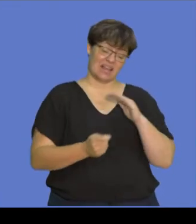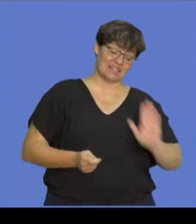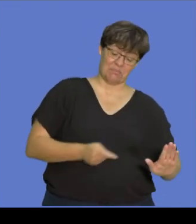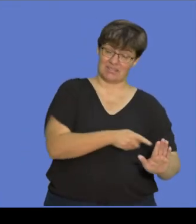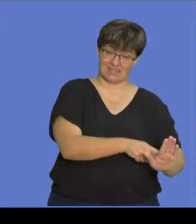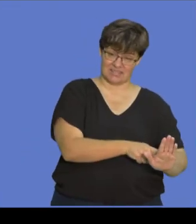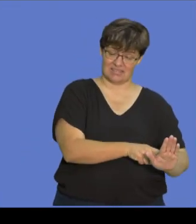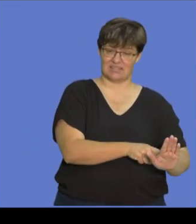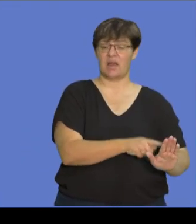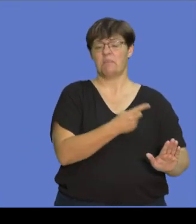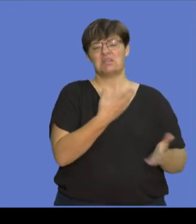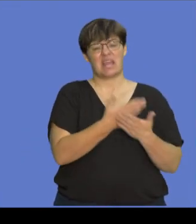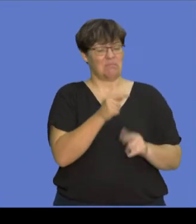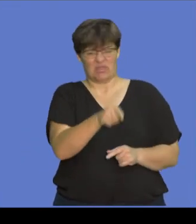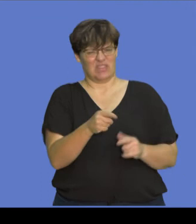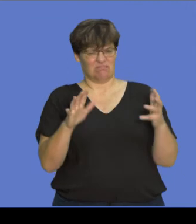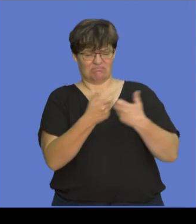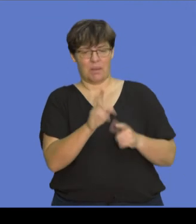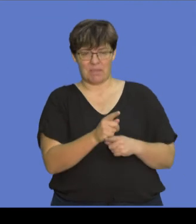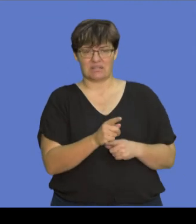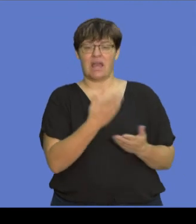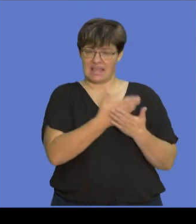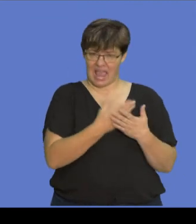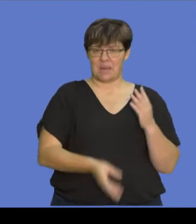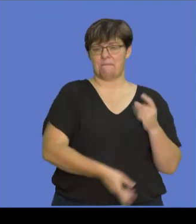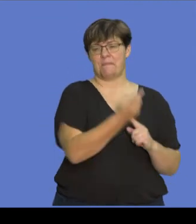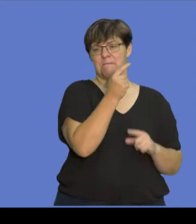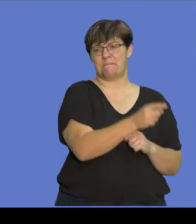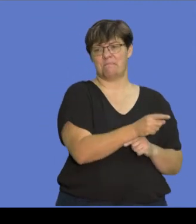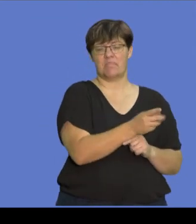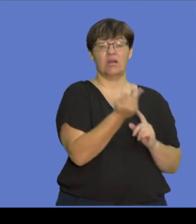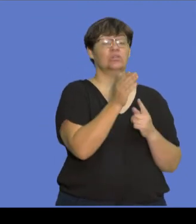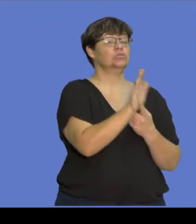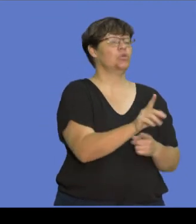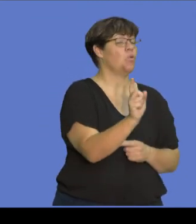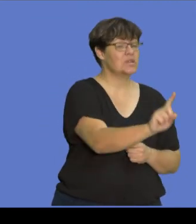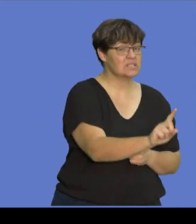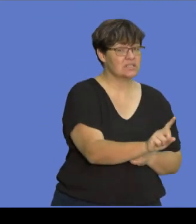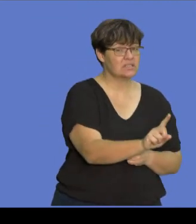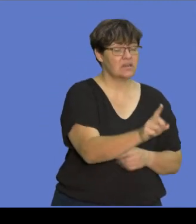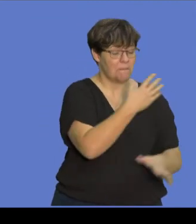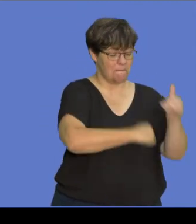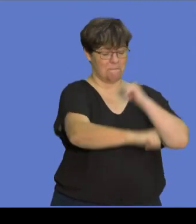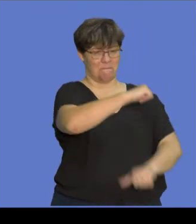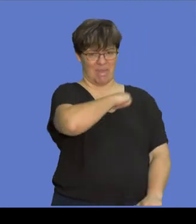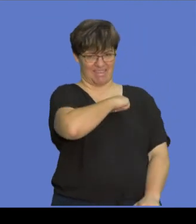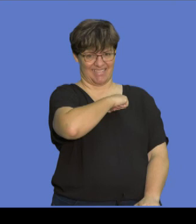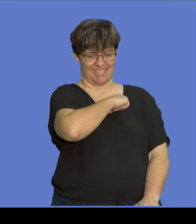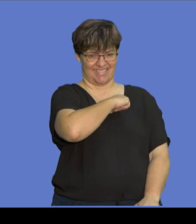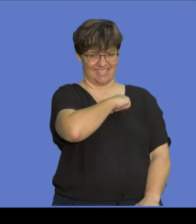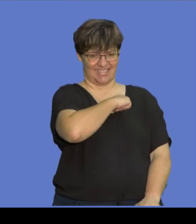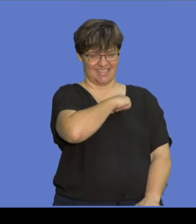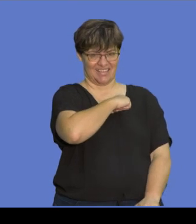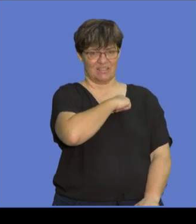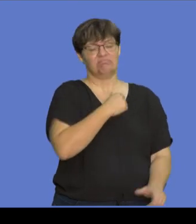yes, you could get a cost of sales on the debit side, indicating to you the return of goods into